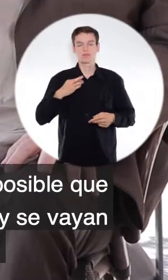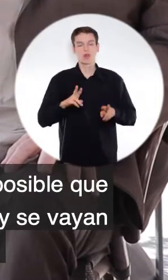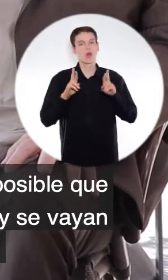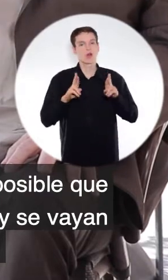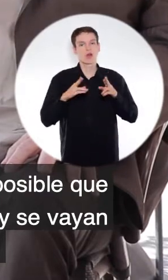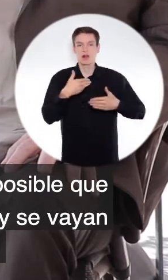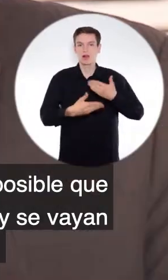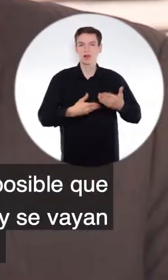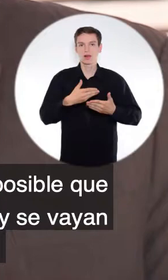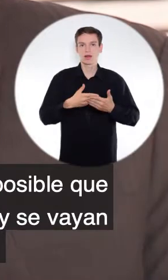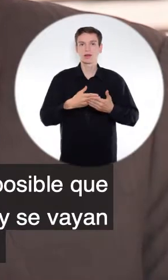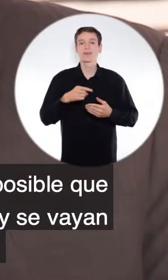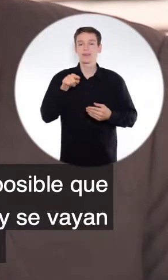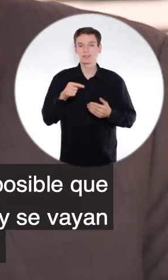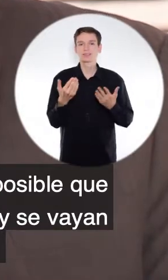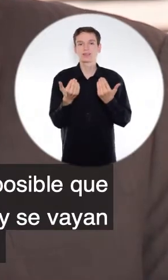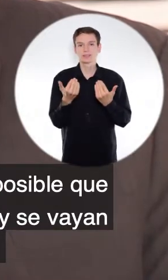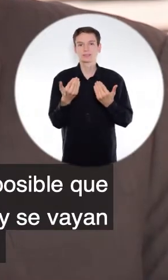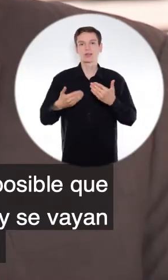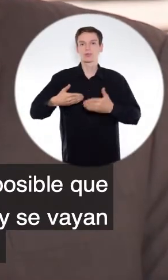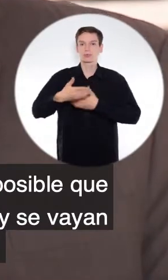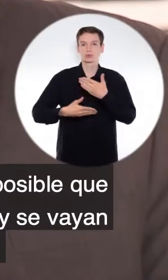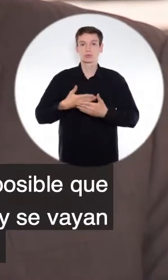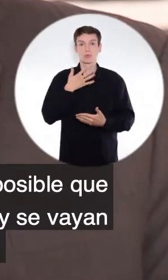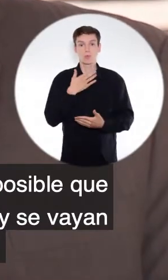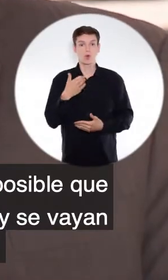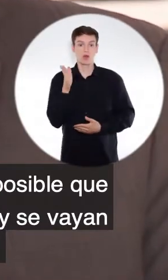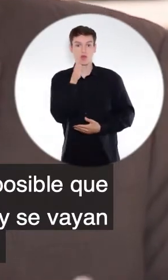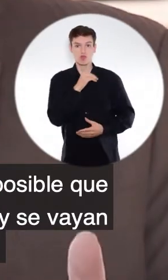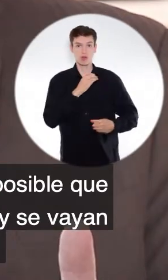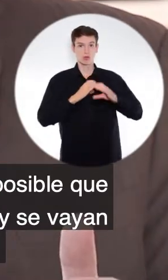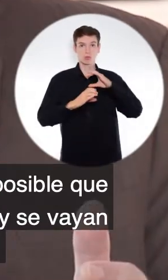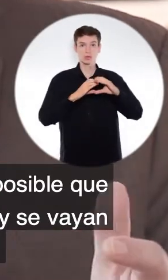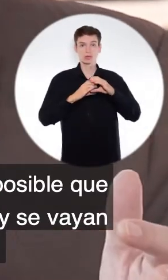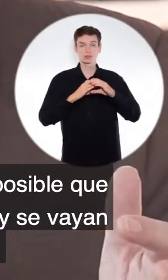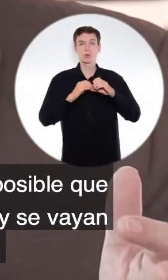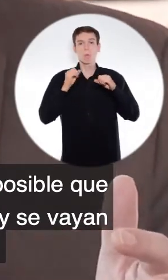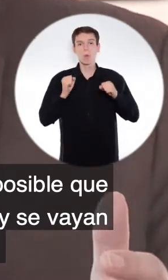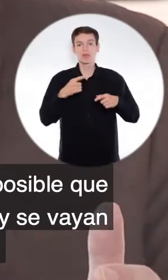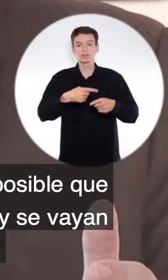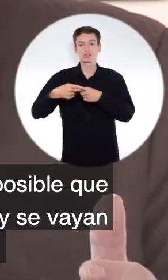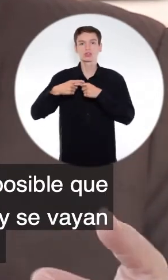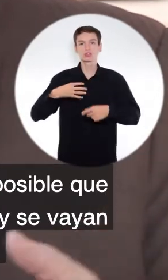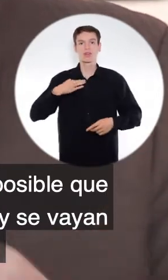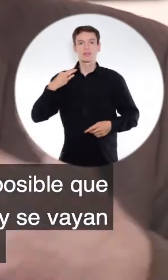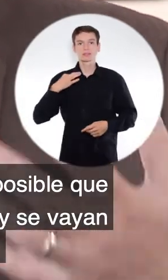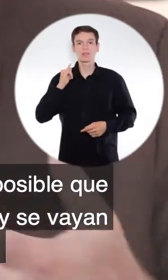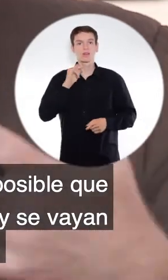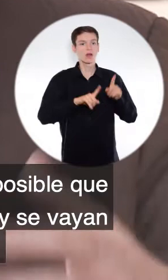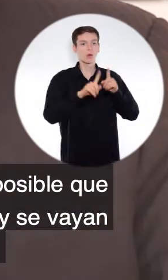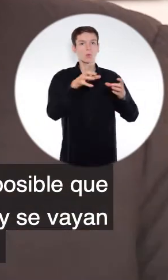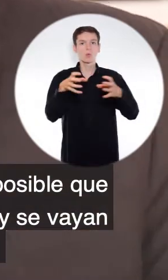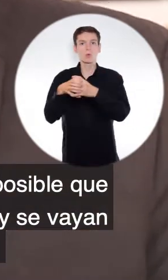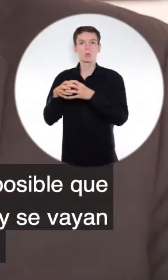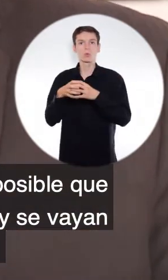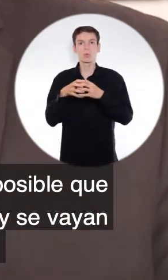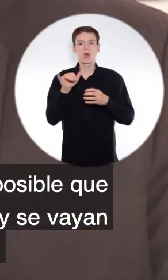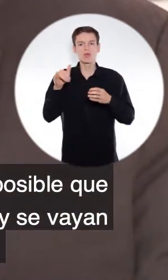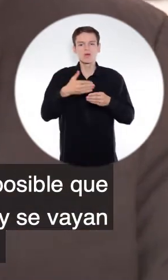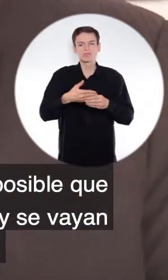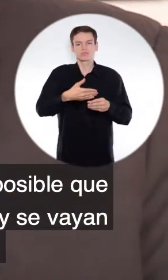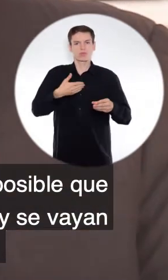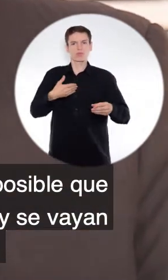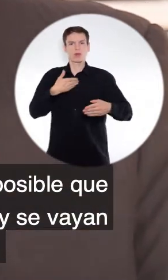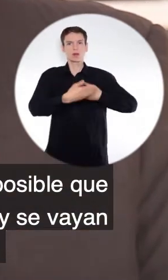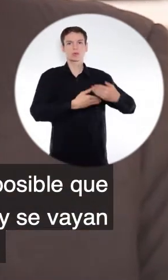have civil society and the public groups going completely outside the process to the street and such, which could, of